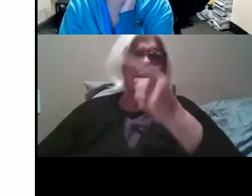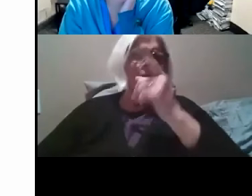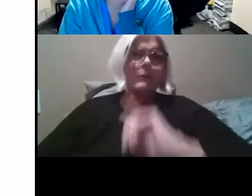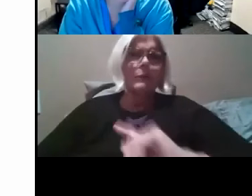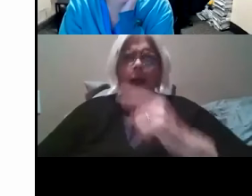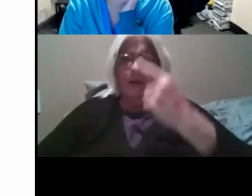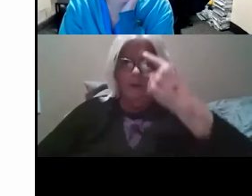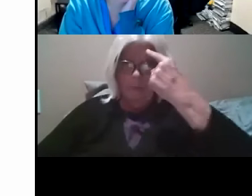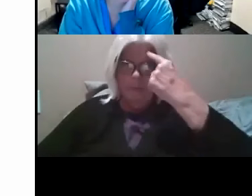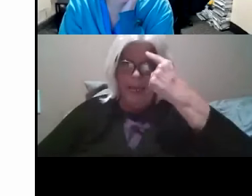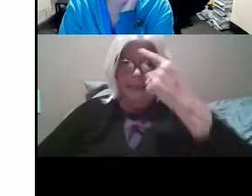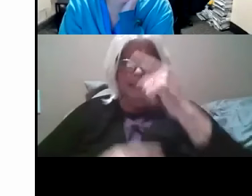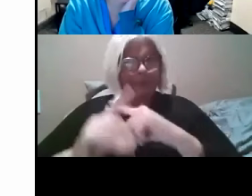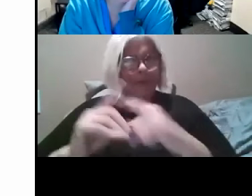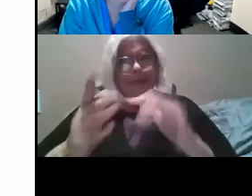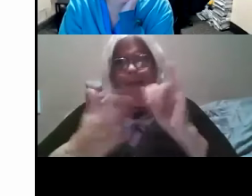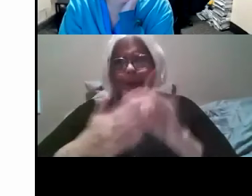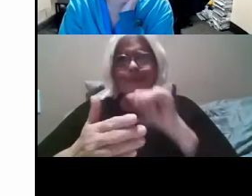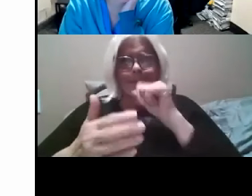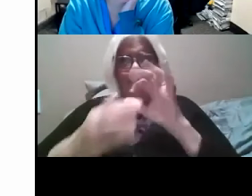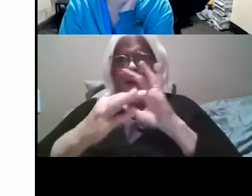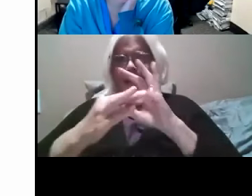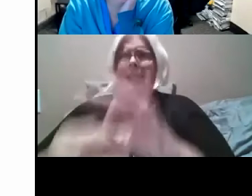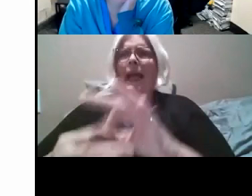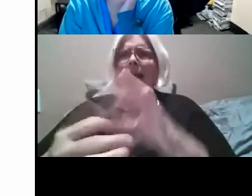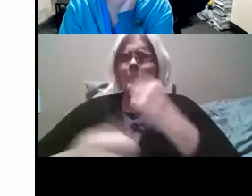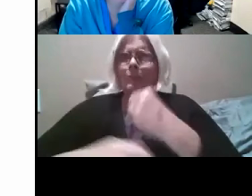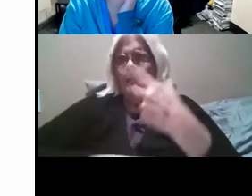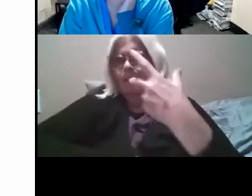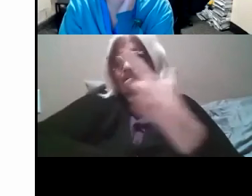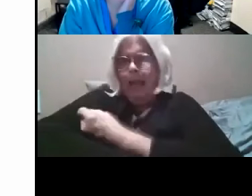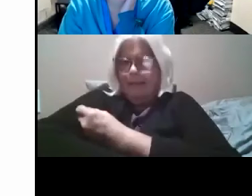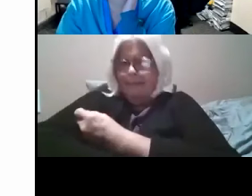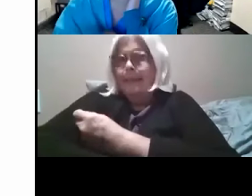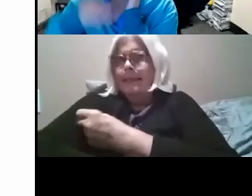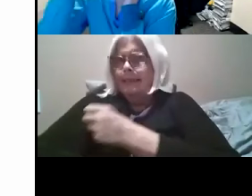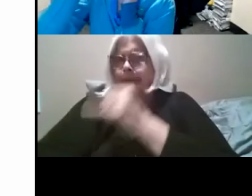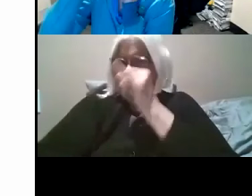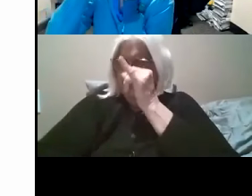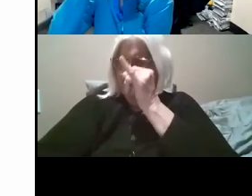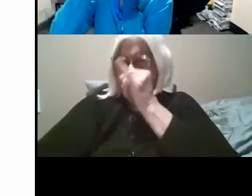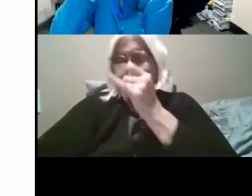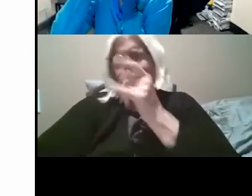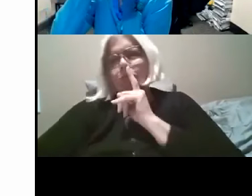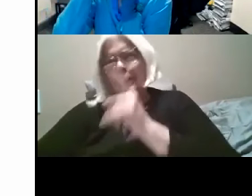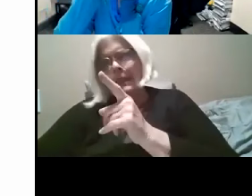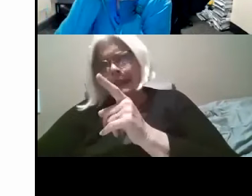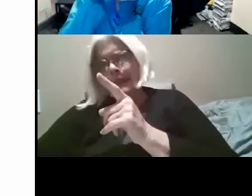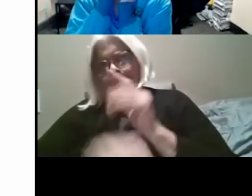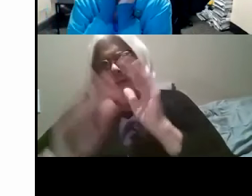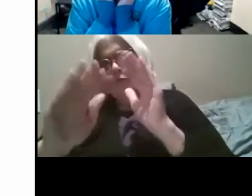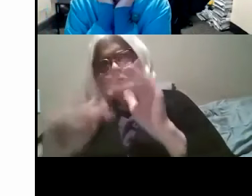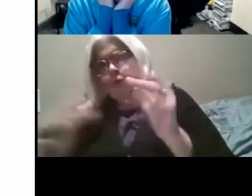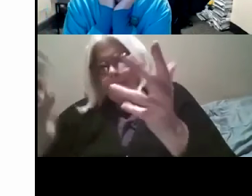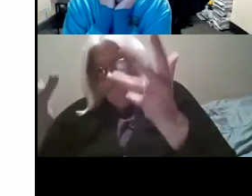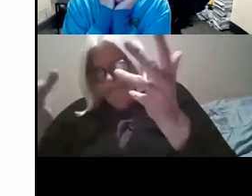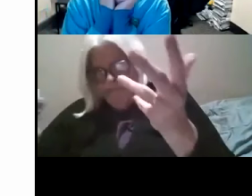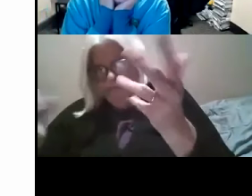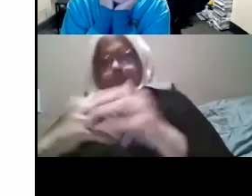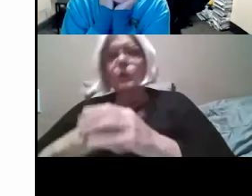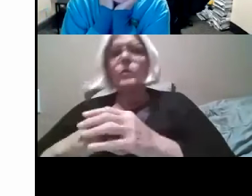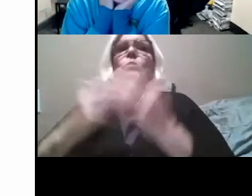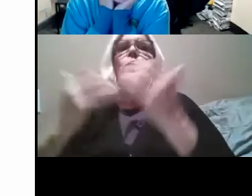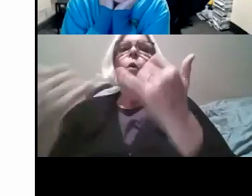So here we go with how this trial, how Pfizer rolled out their trial. So